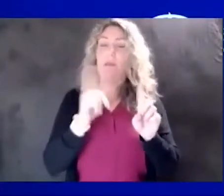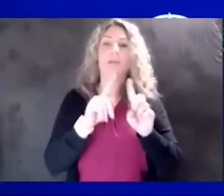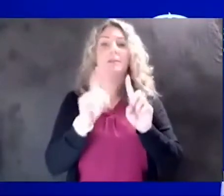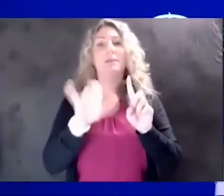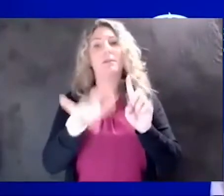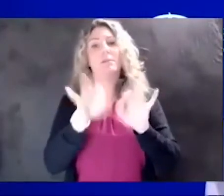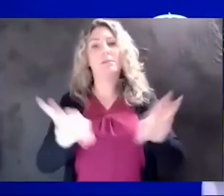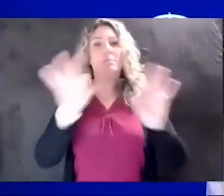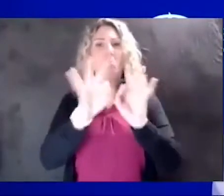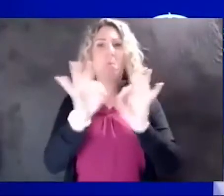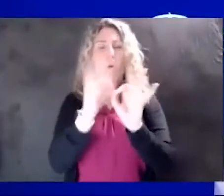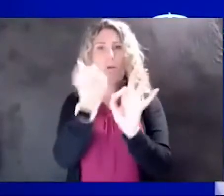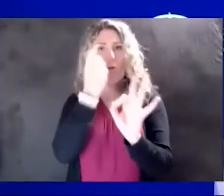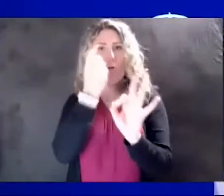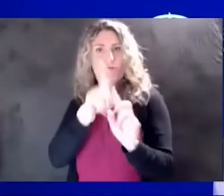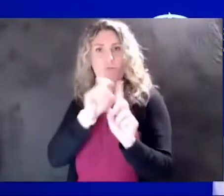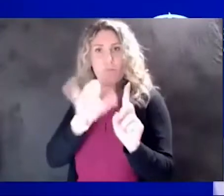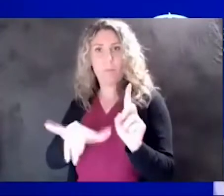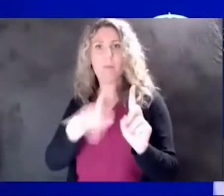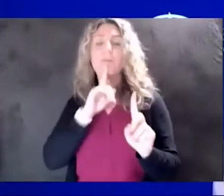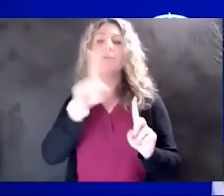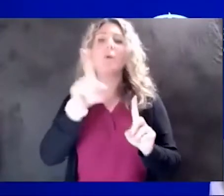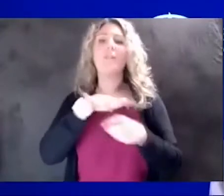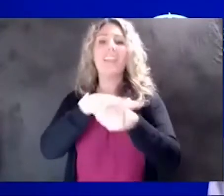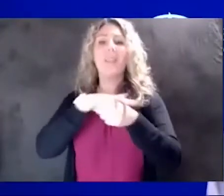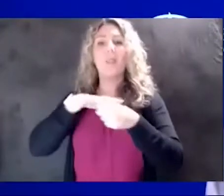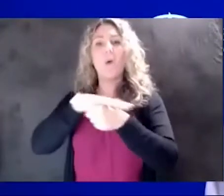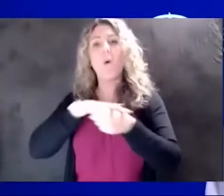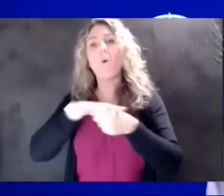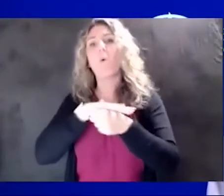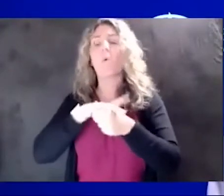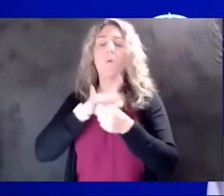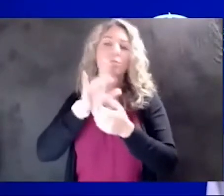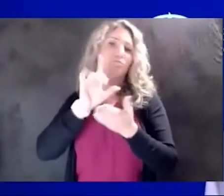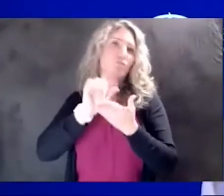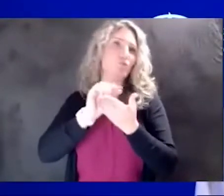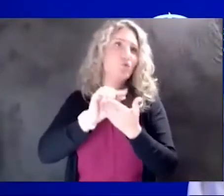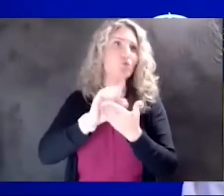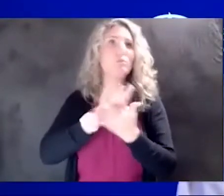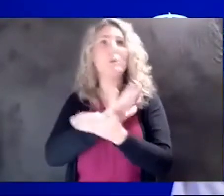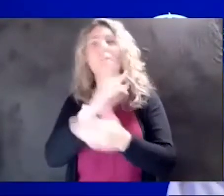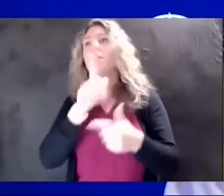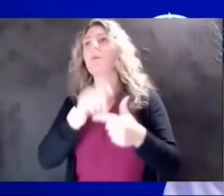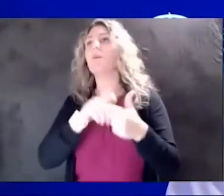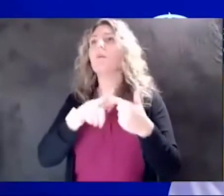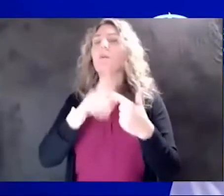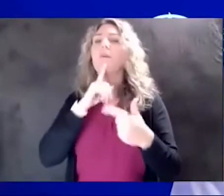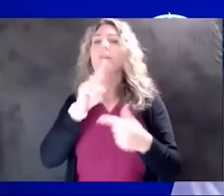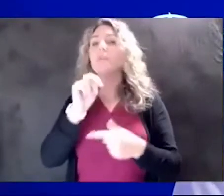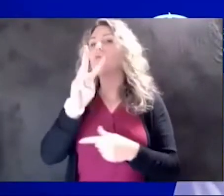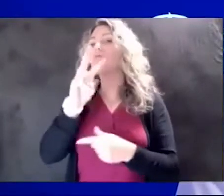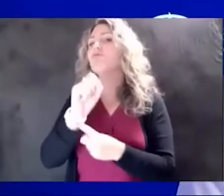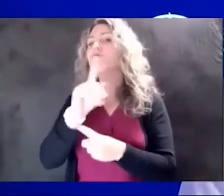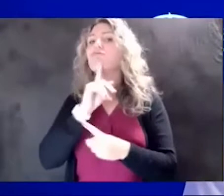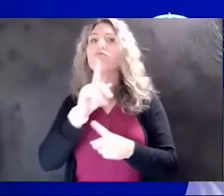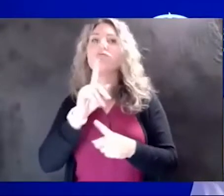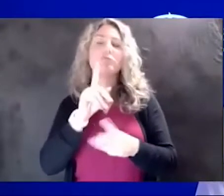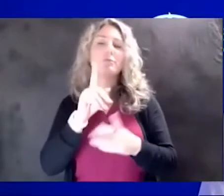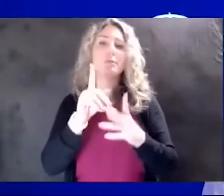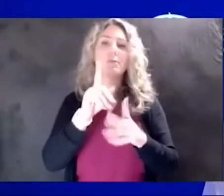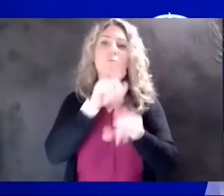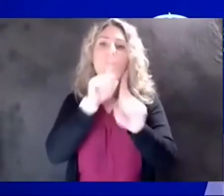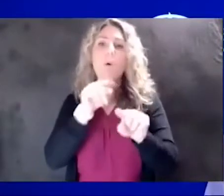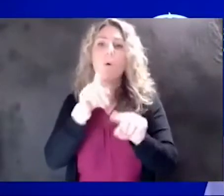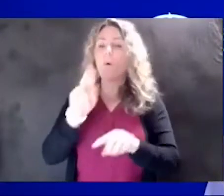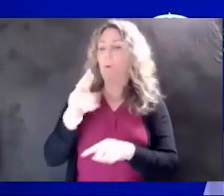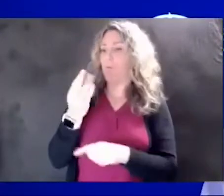from there. You have the local newspaper or local news outlets reporting one thing. Some of the Missouri or